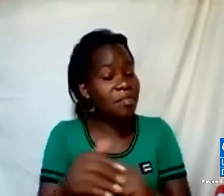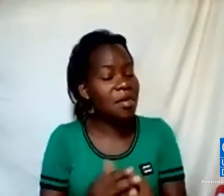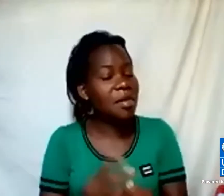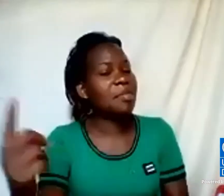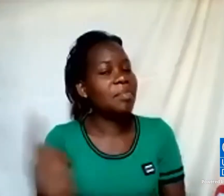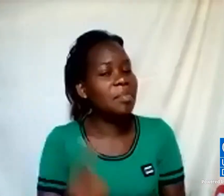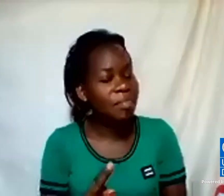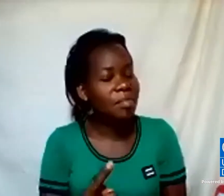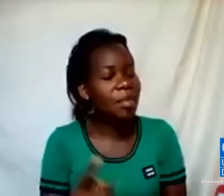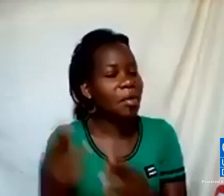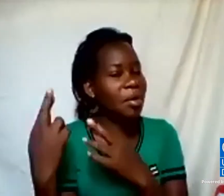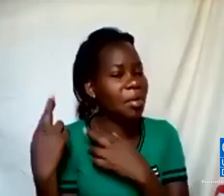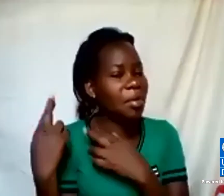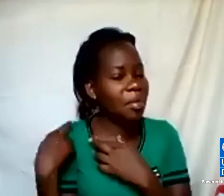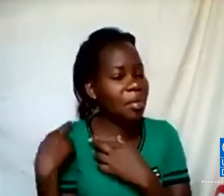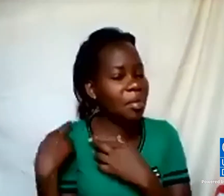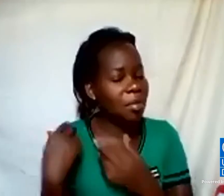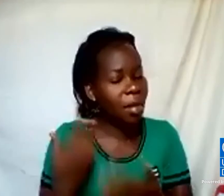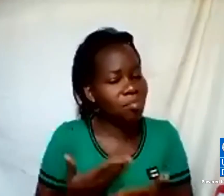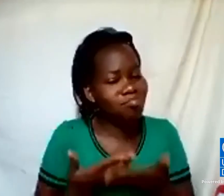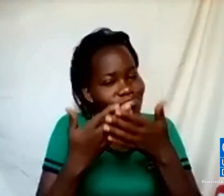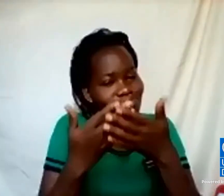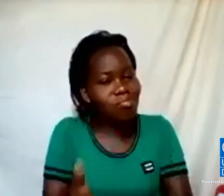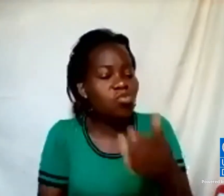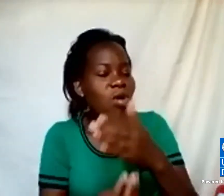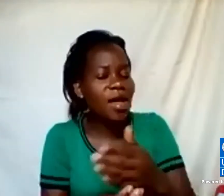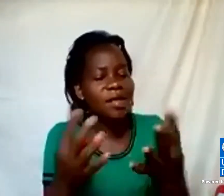just to add value. So the little you know from out there,